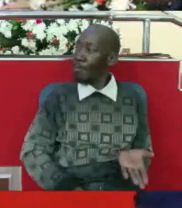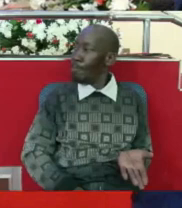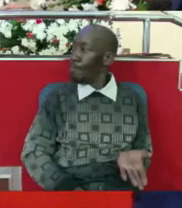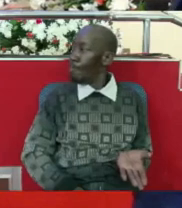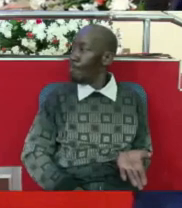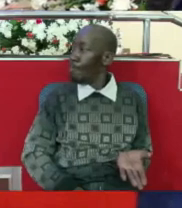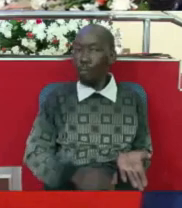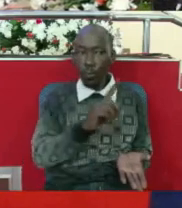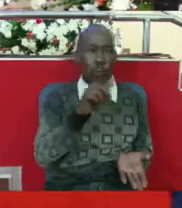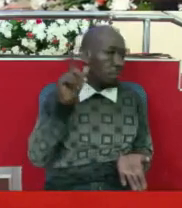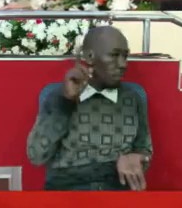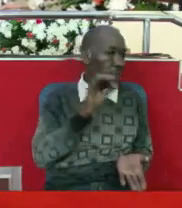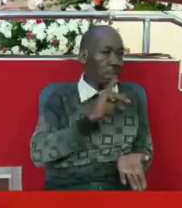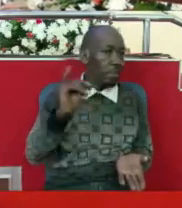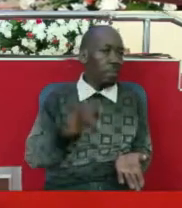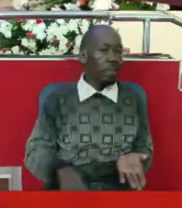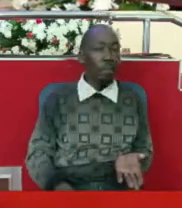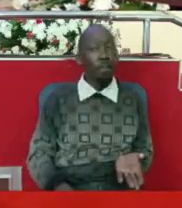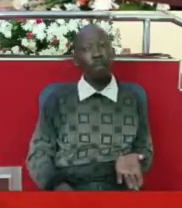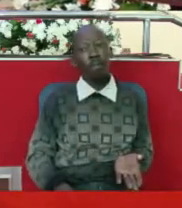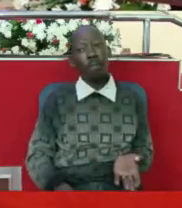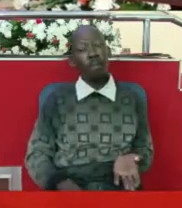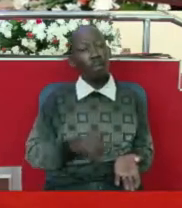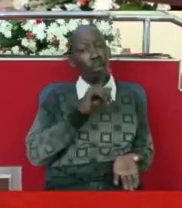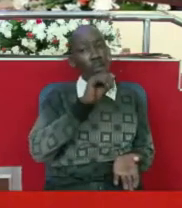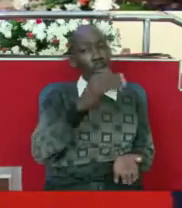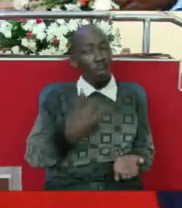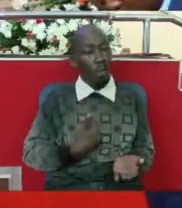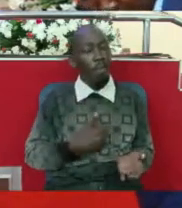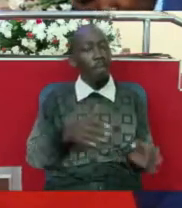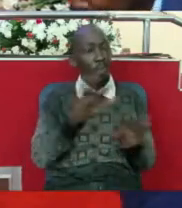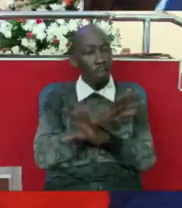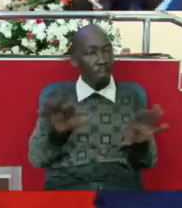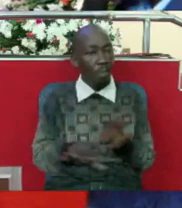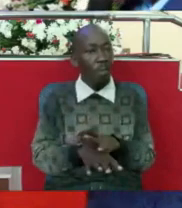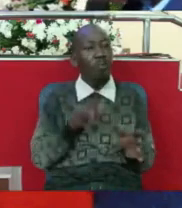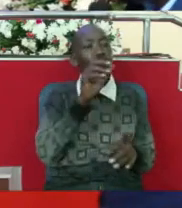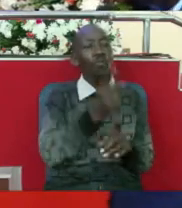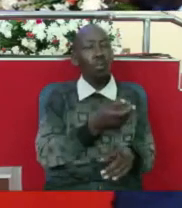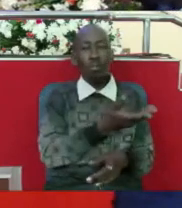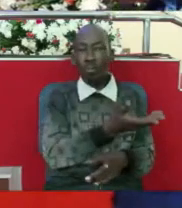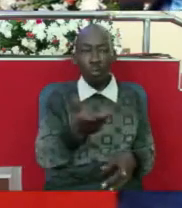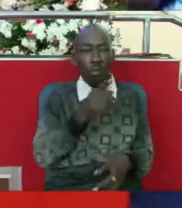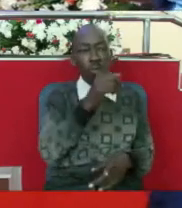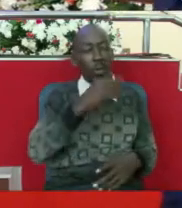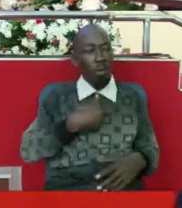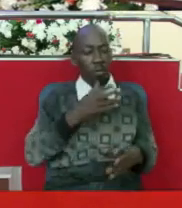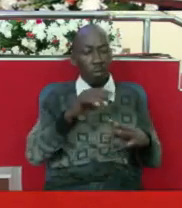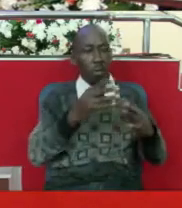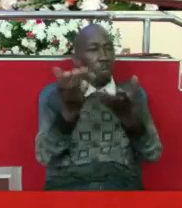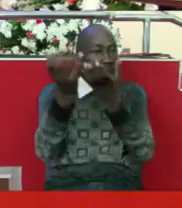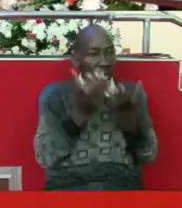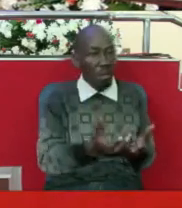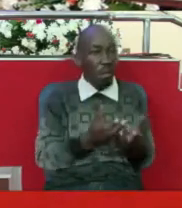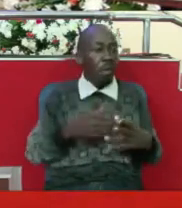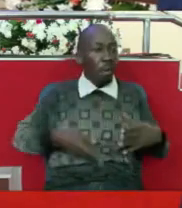Are you with me? Unanipata? No, I don't have to take anything with me. Sitaki kuchukua chochote na mimi. You can put me in my birthday suit and I